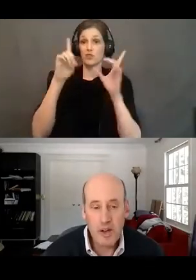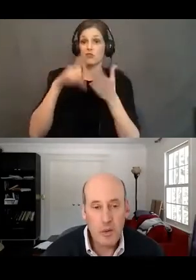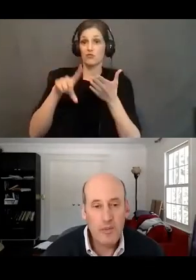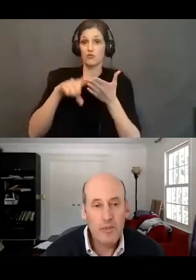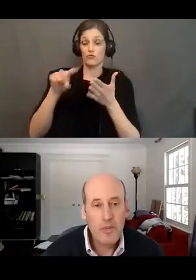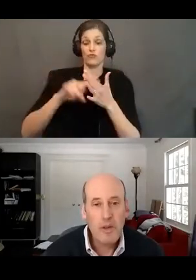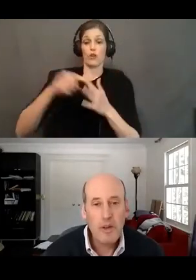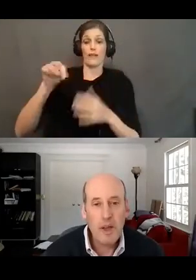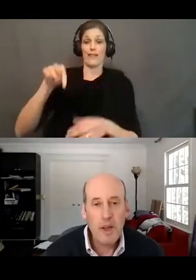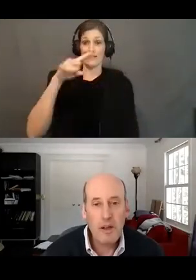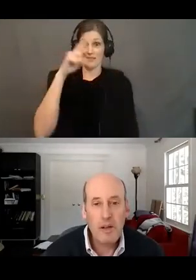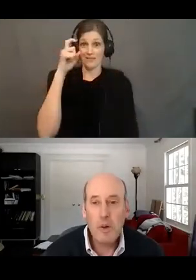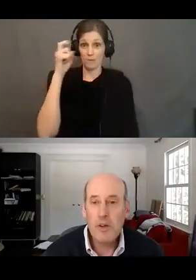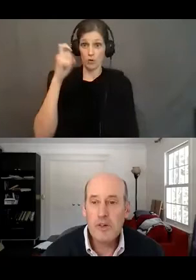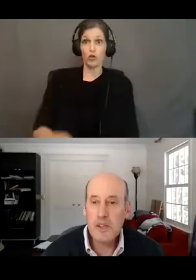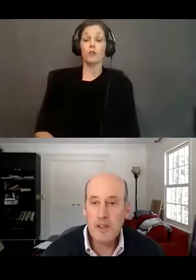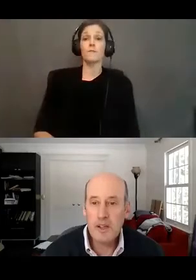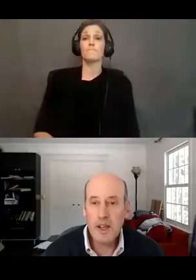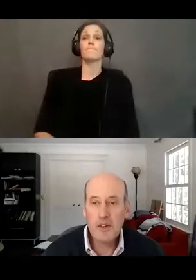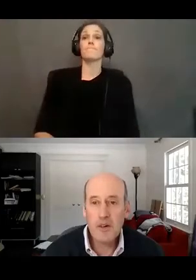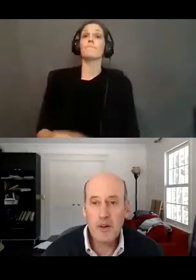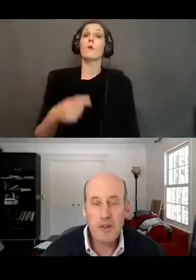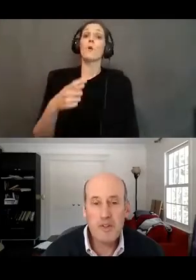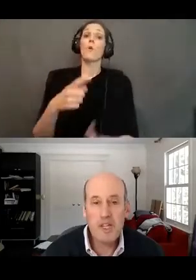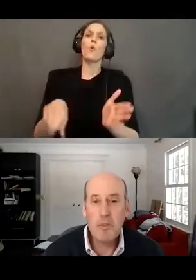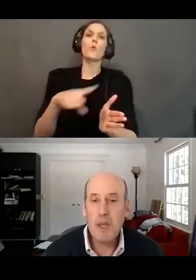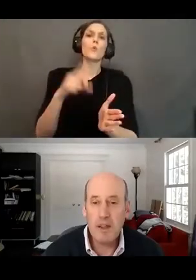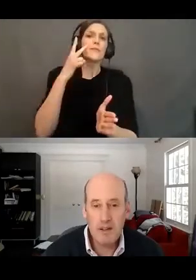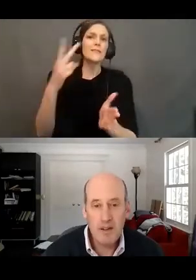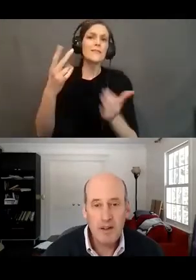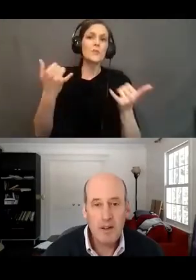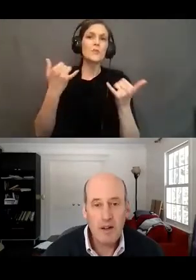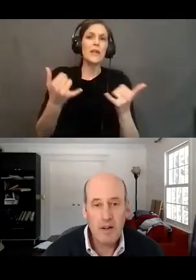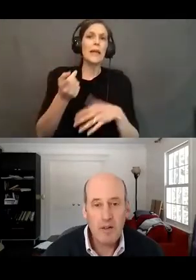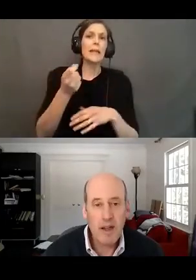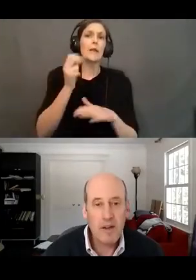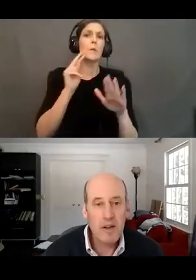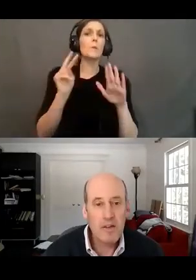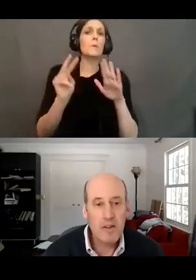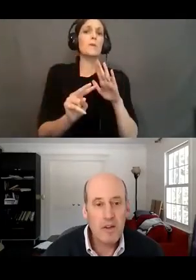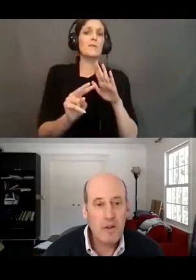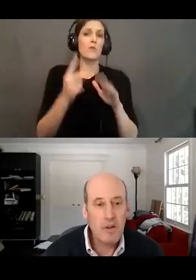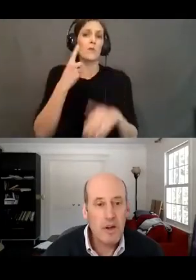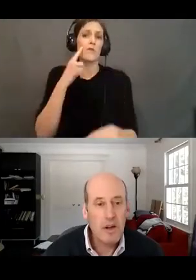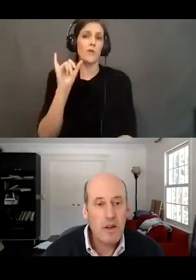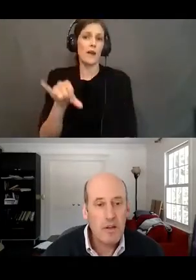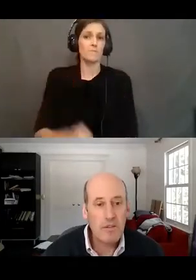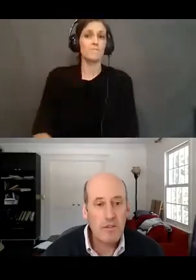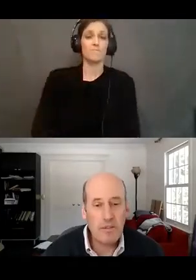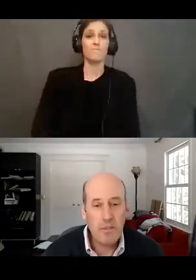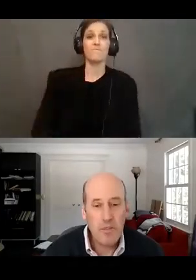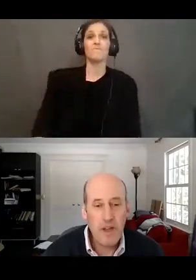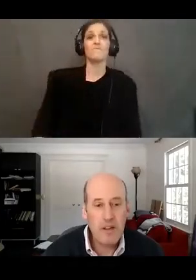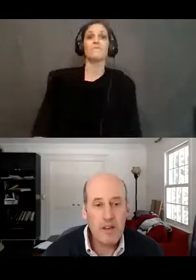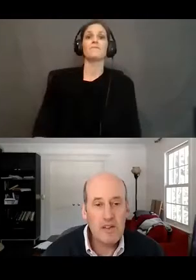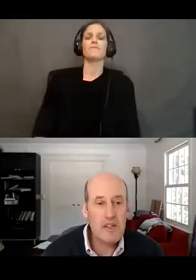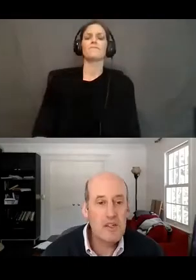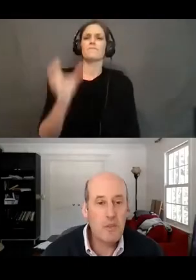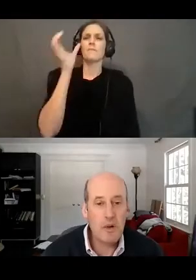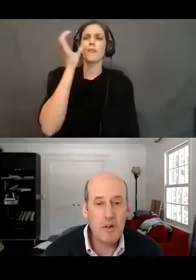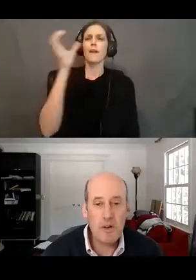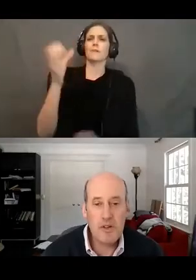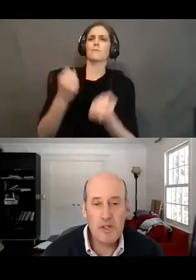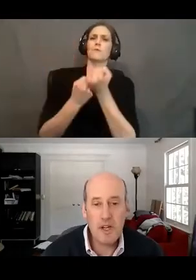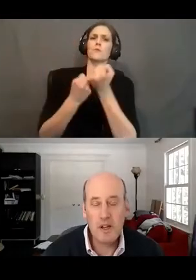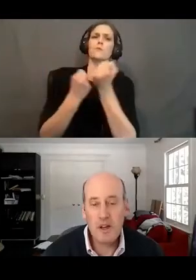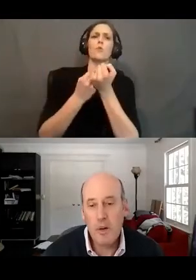this summer. And what you're seeing today is sort of a sneak peek for that institute. The idea is to